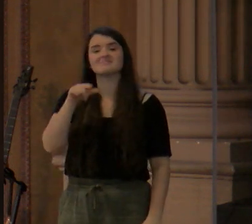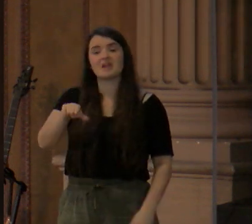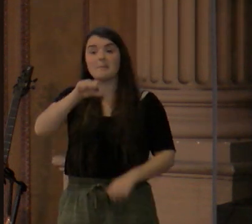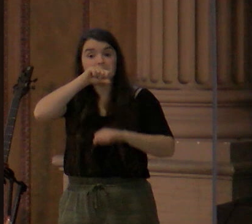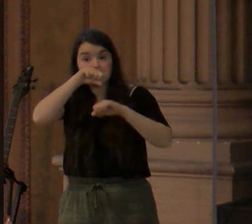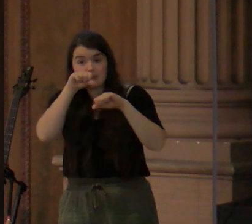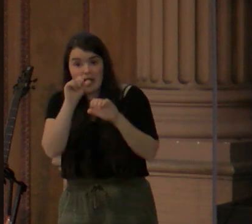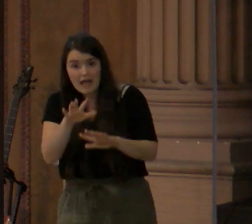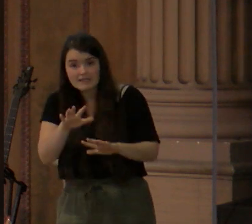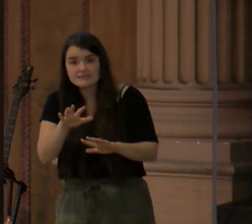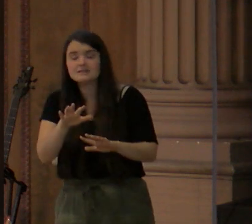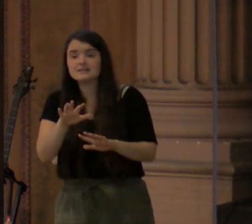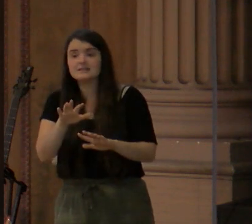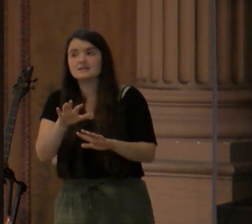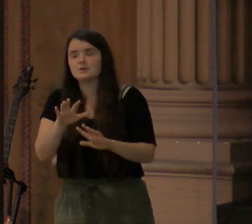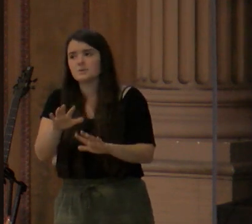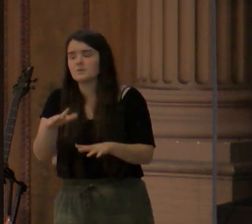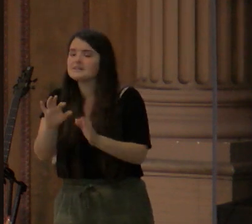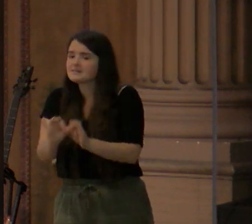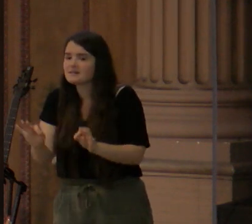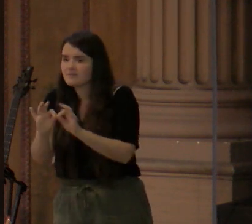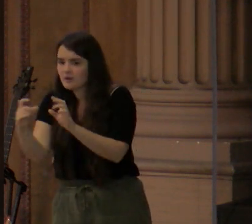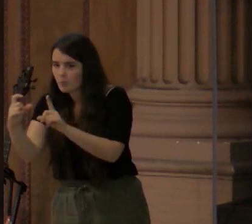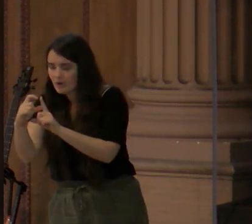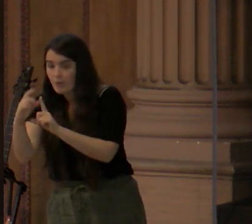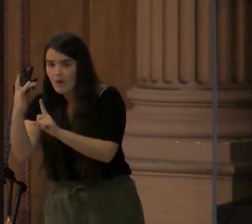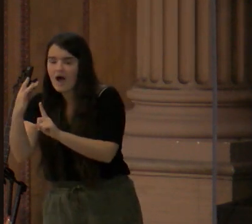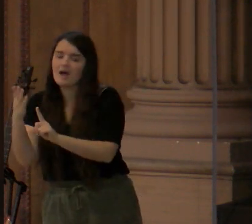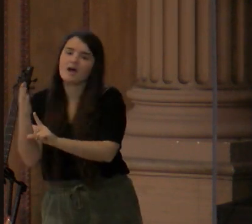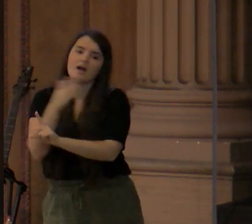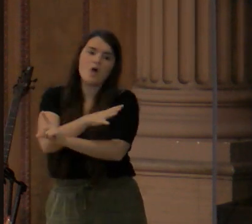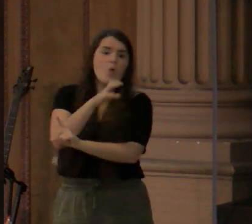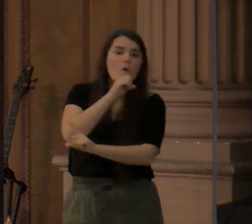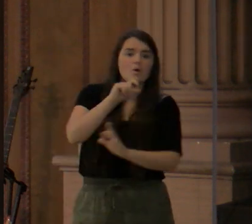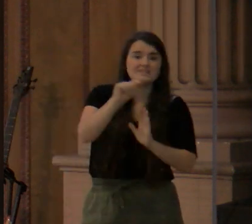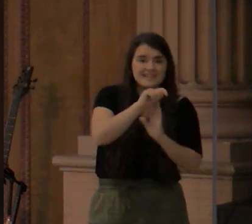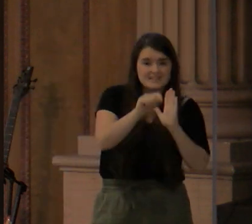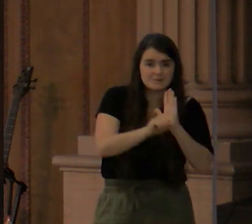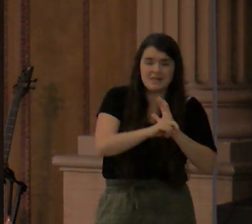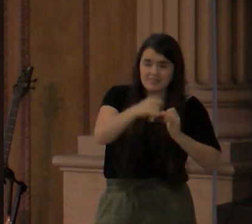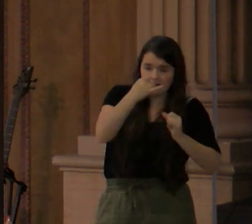before 400 years of silence from God, was curse.